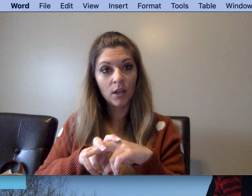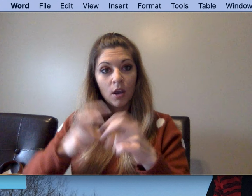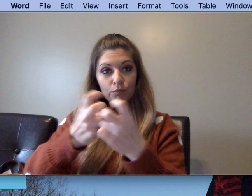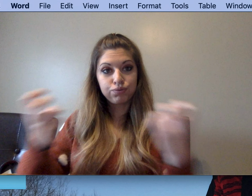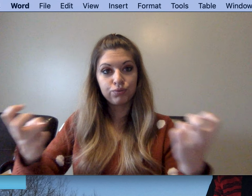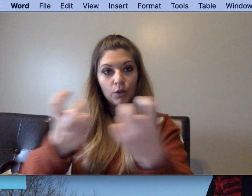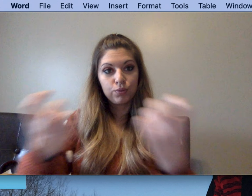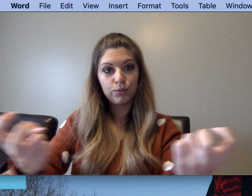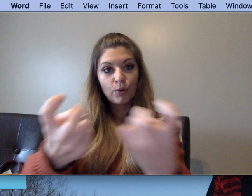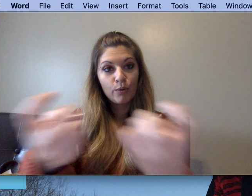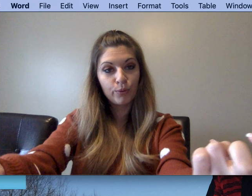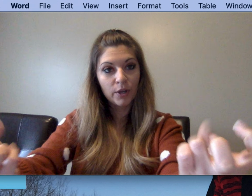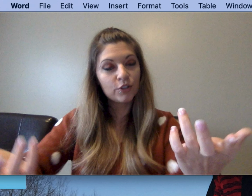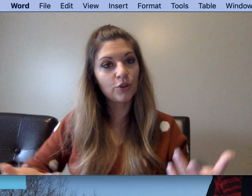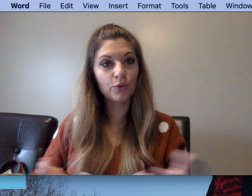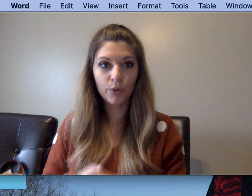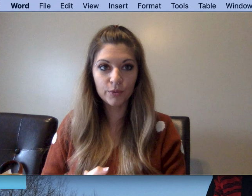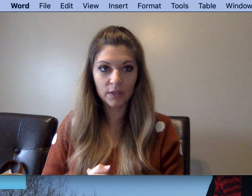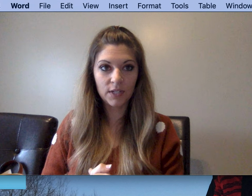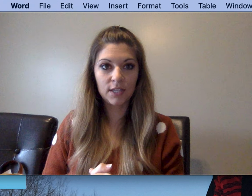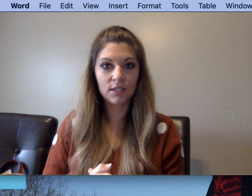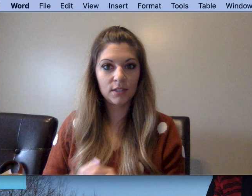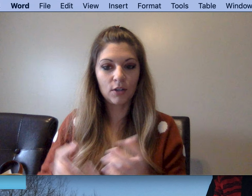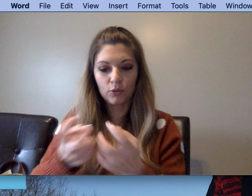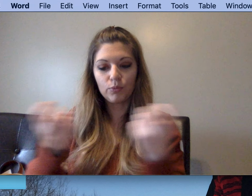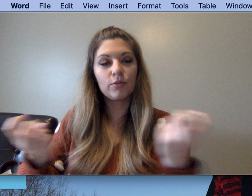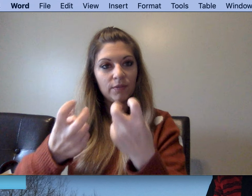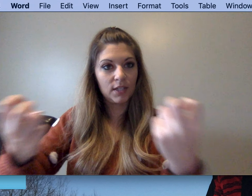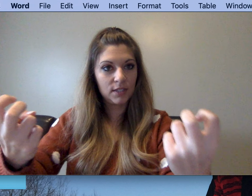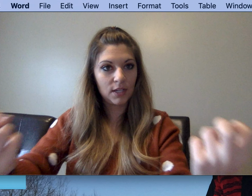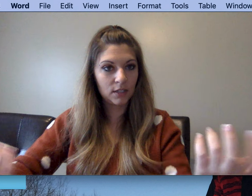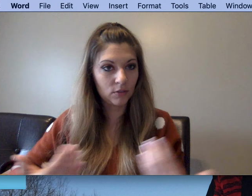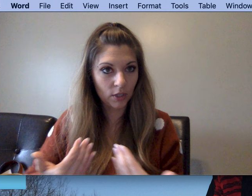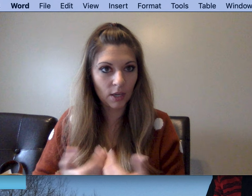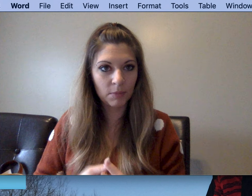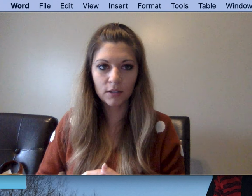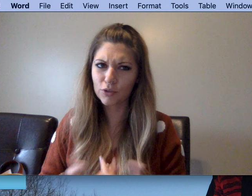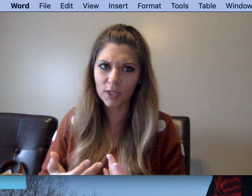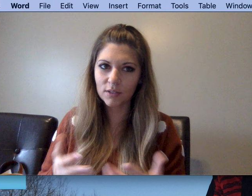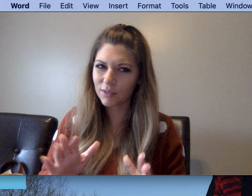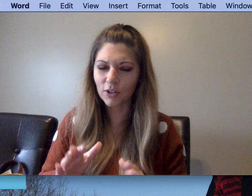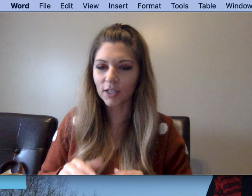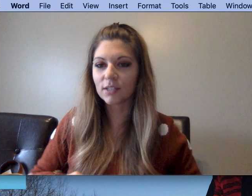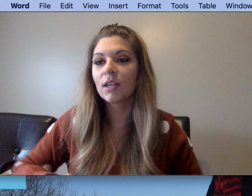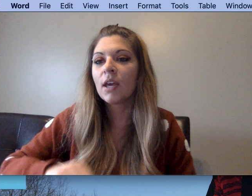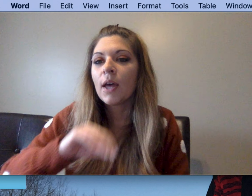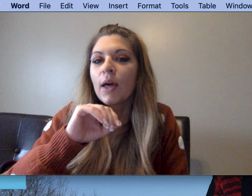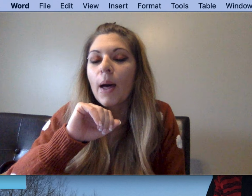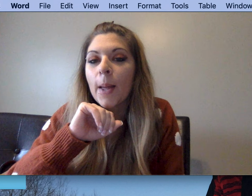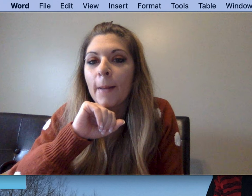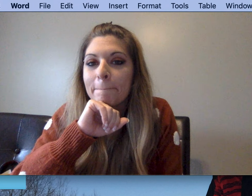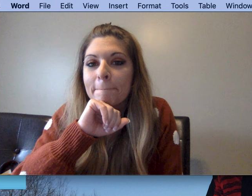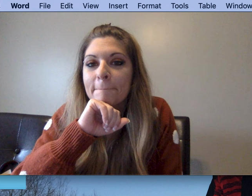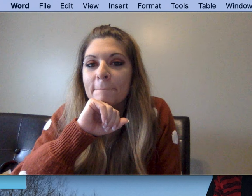sitting and show the rows of desks, or rows of kids sitting, looking at me, students, not kids.